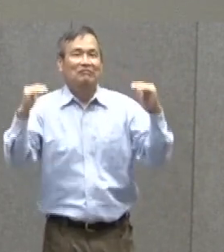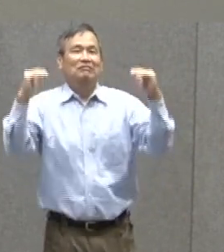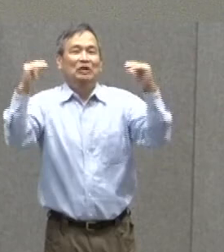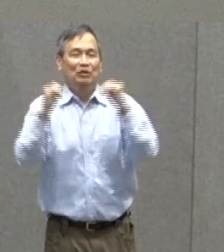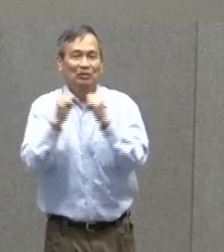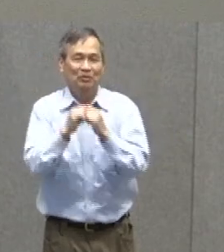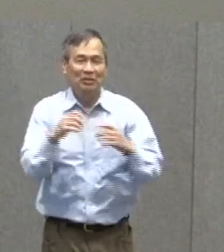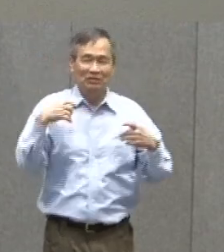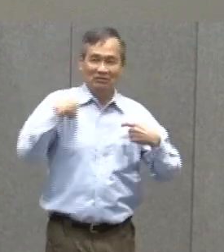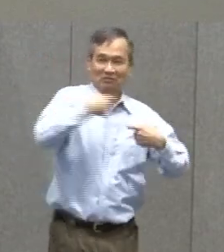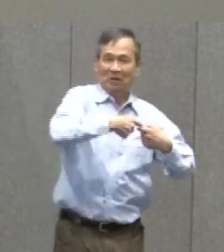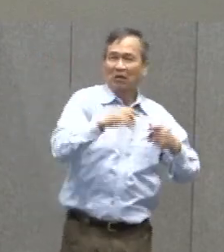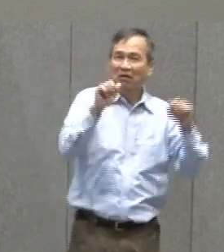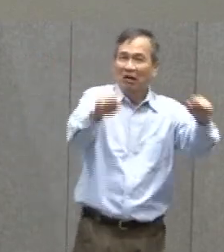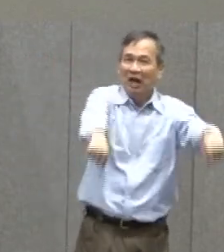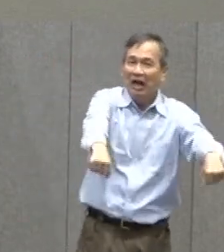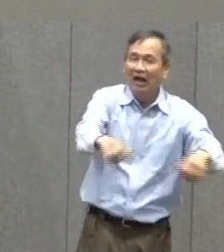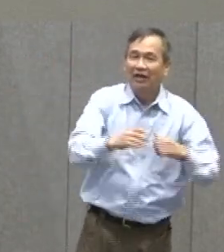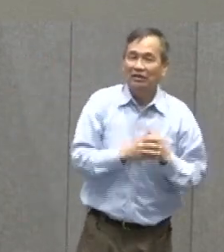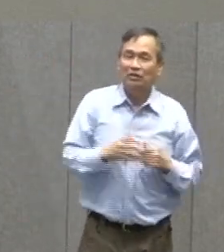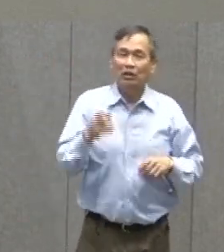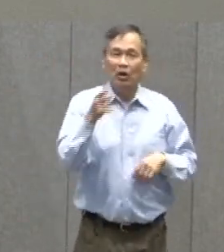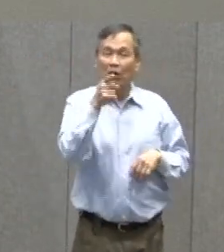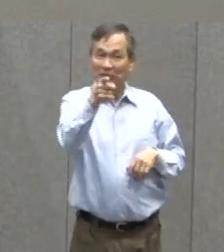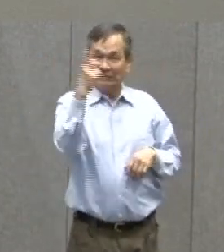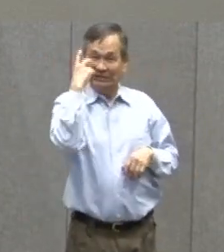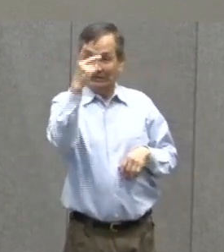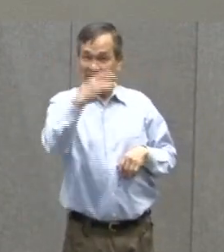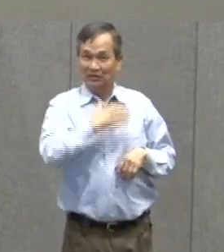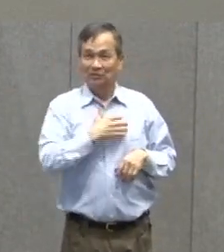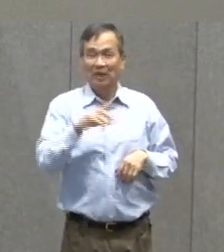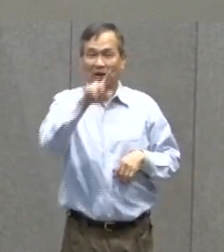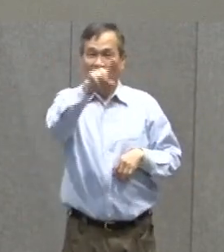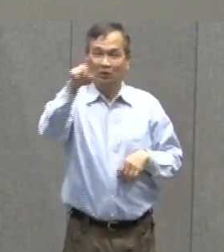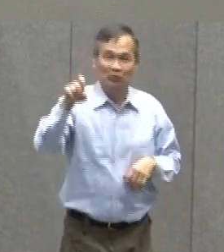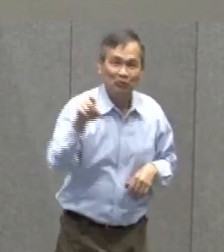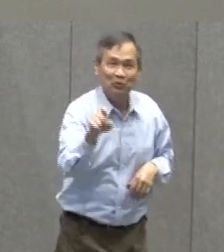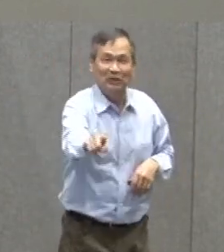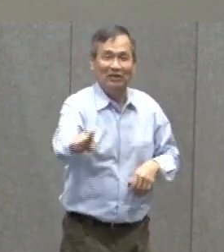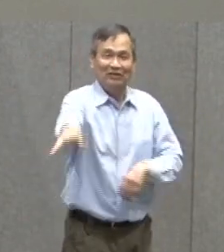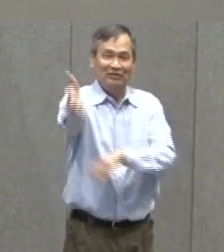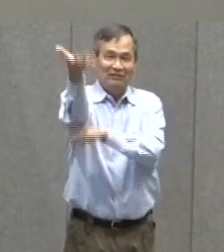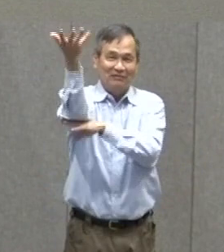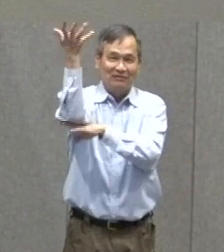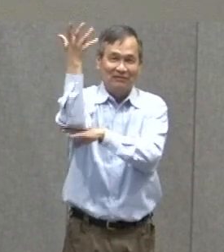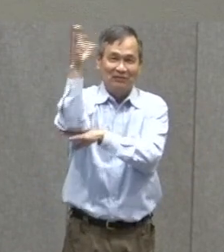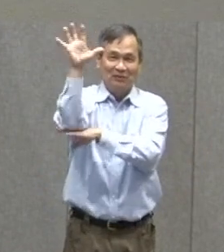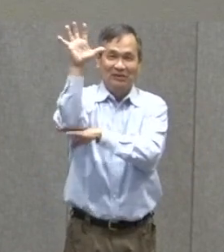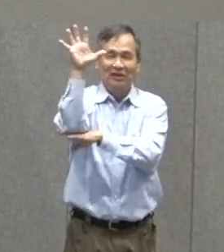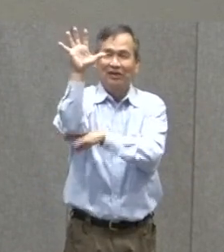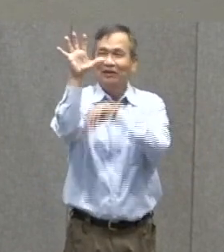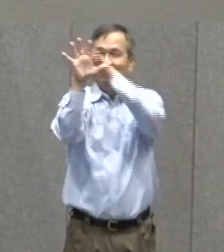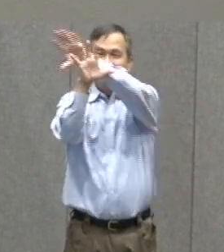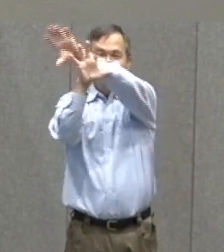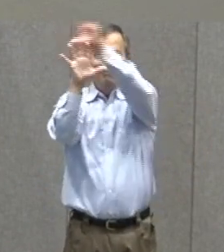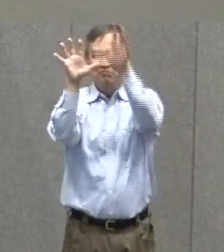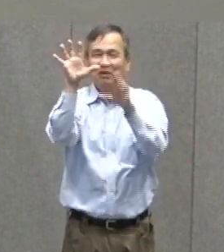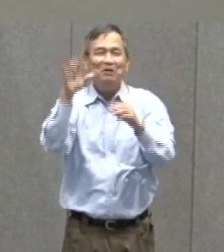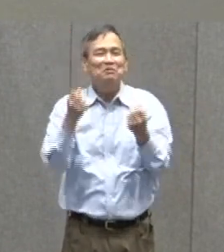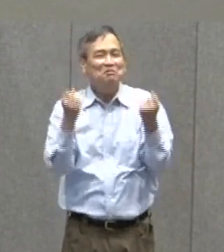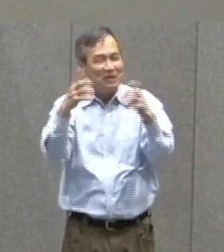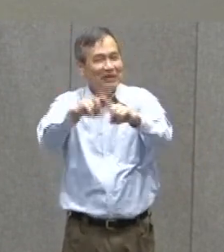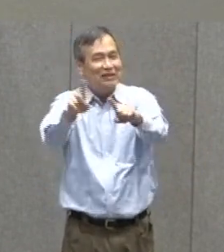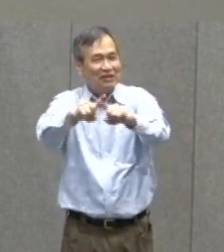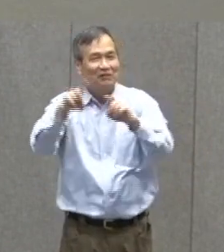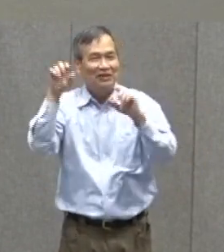I provided you, as I said, it's called the question tree, and you could use it in many different ways. We're going to